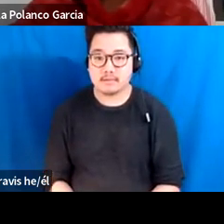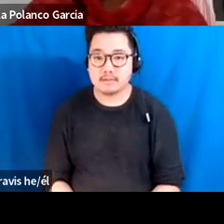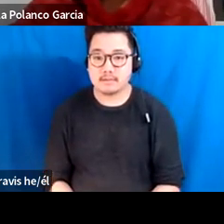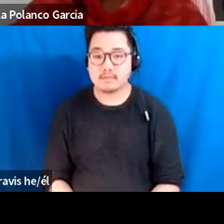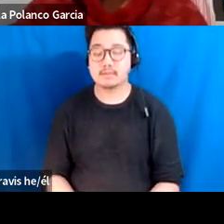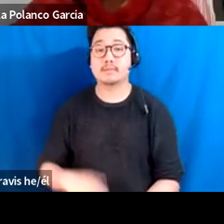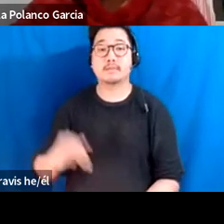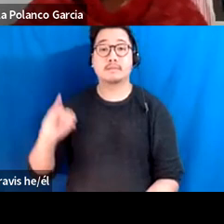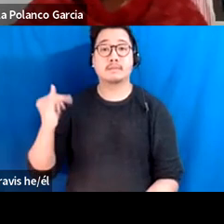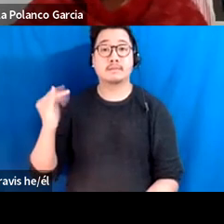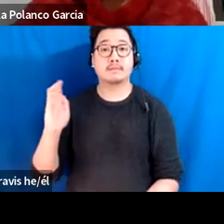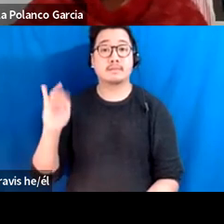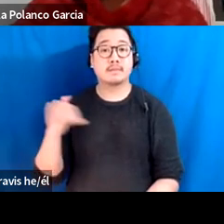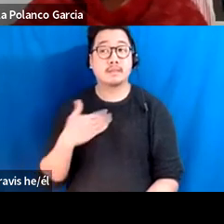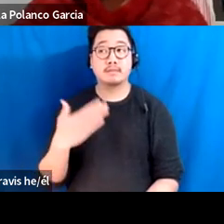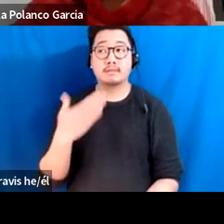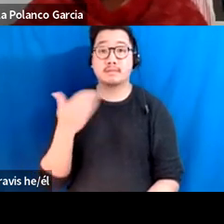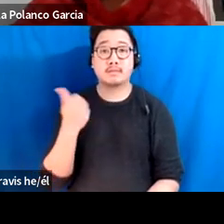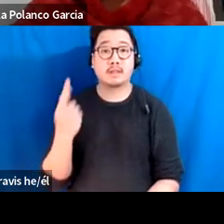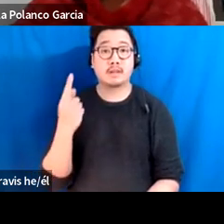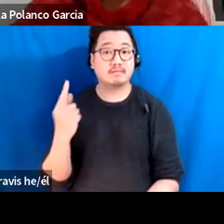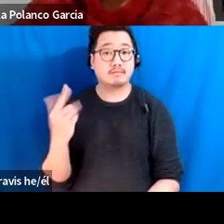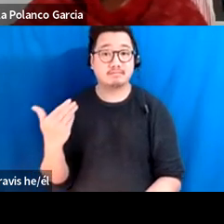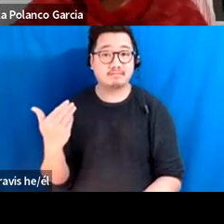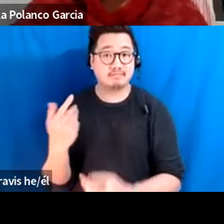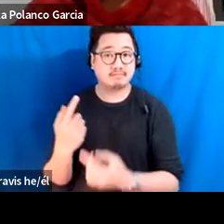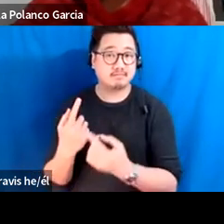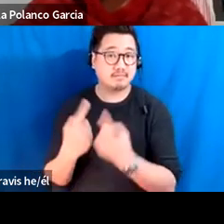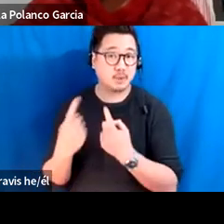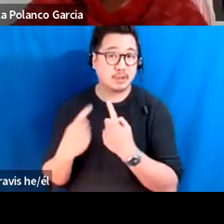thank you does anyone else have another question